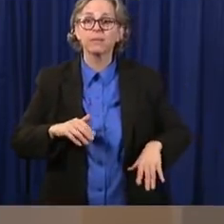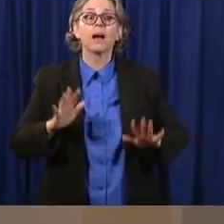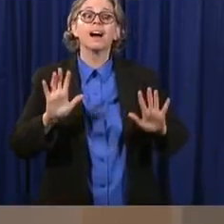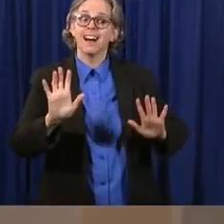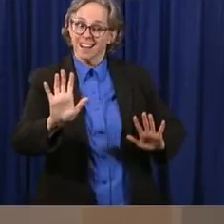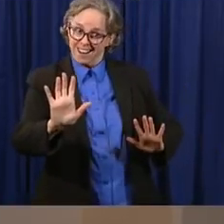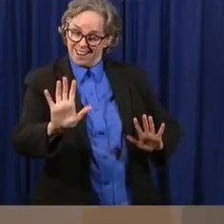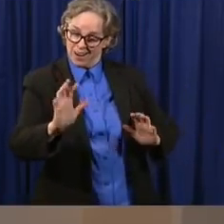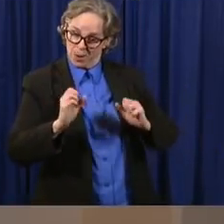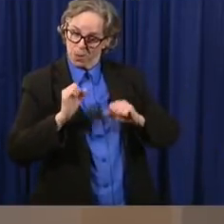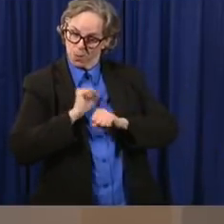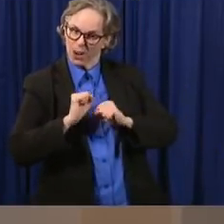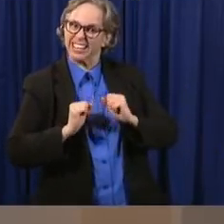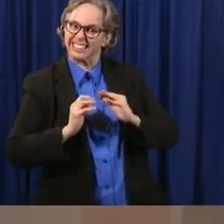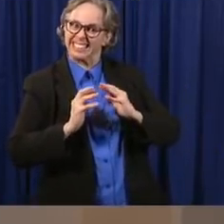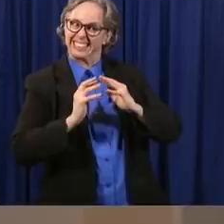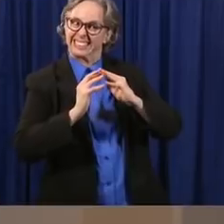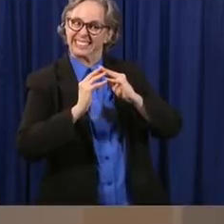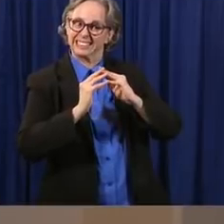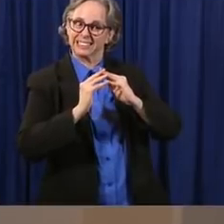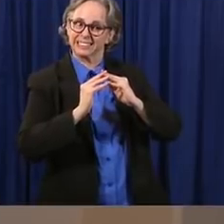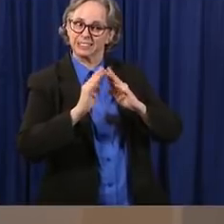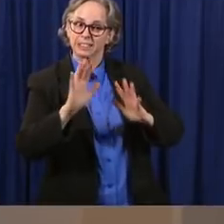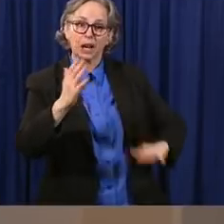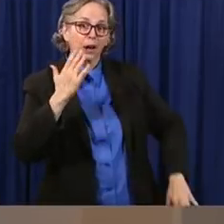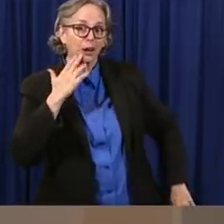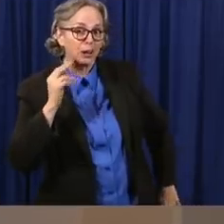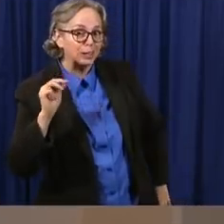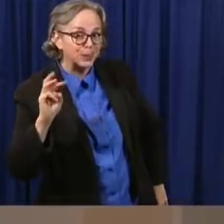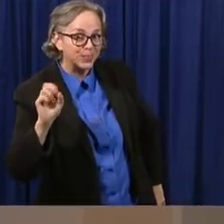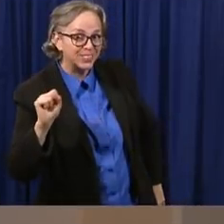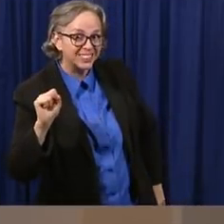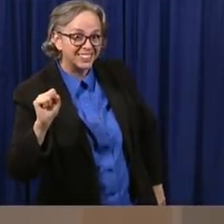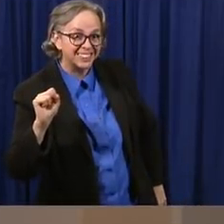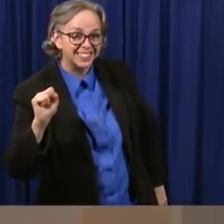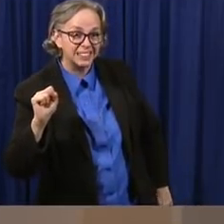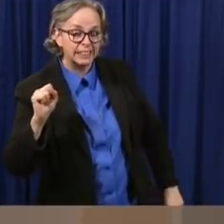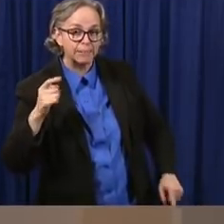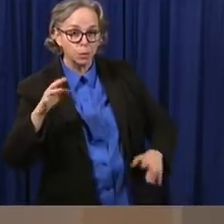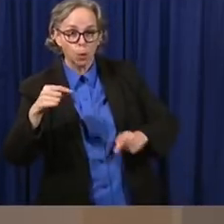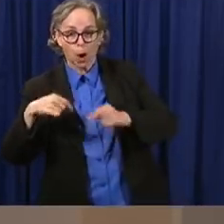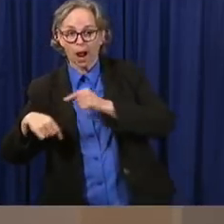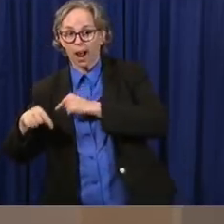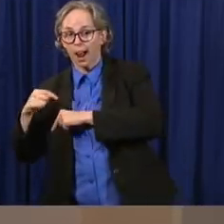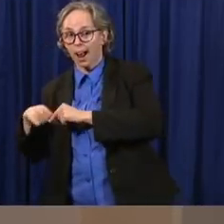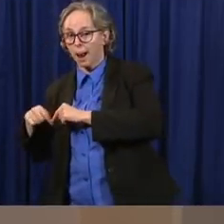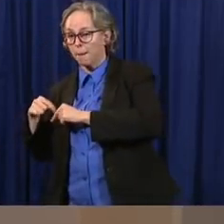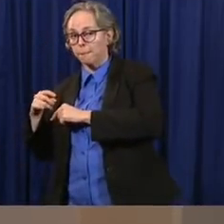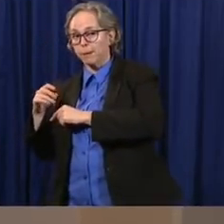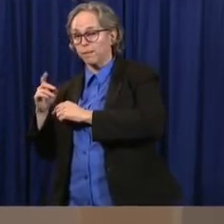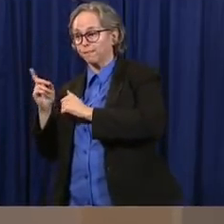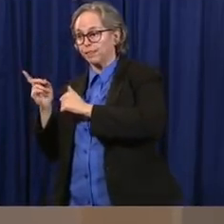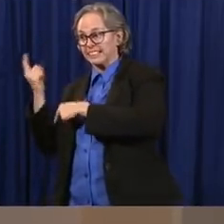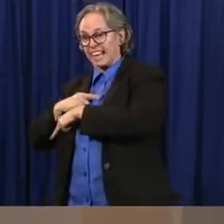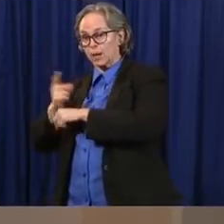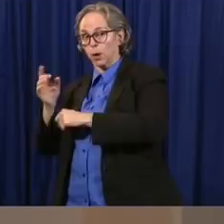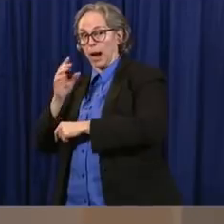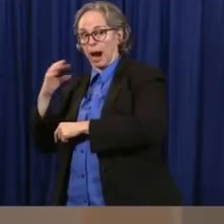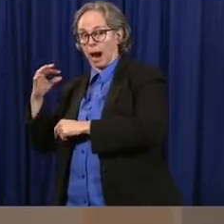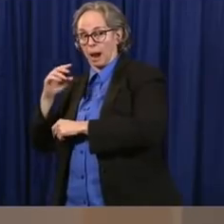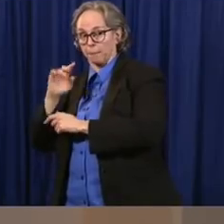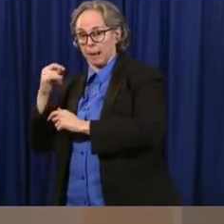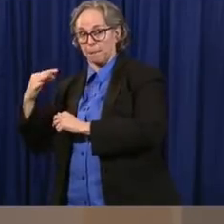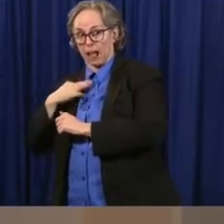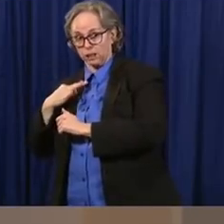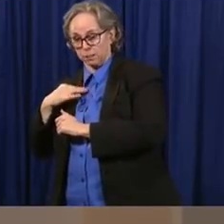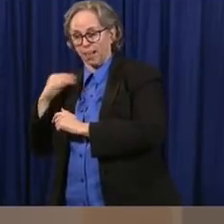is that to the moment that they were eligible for it, they will receive the benefit from that day forward. So that the actual